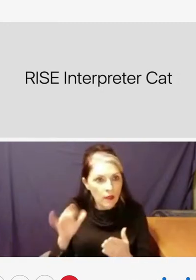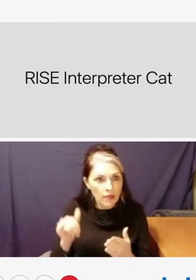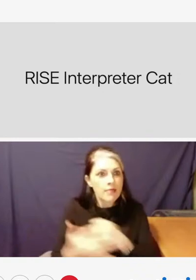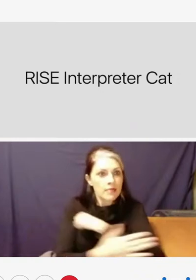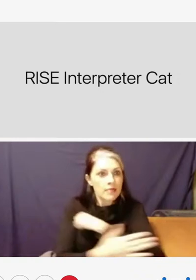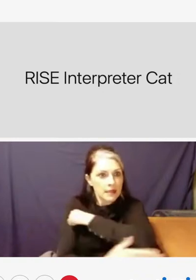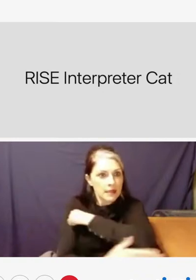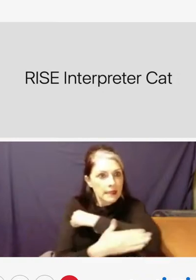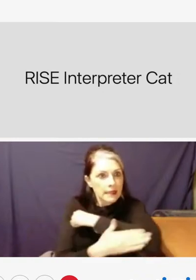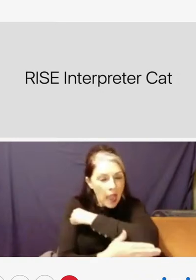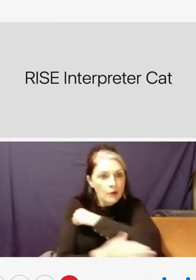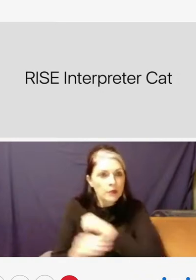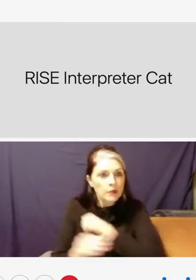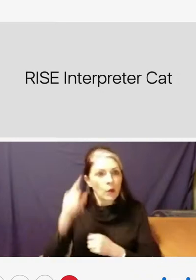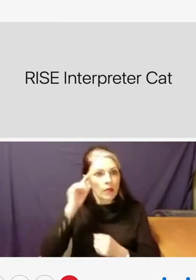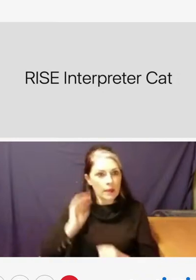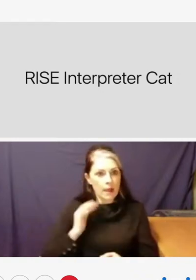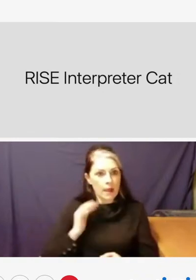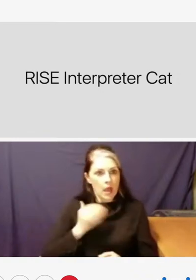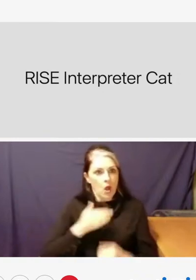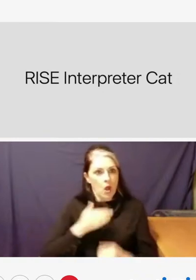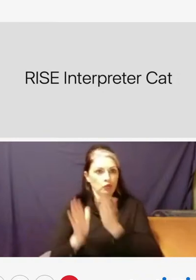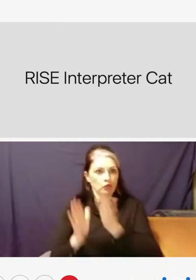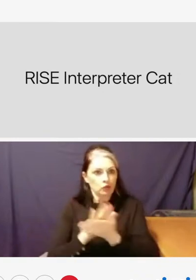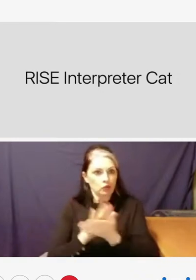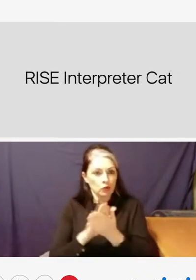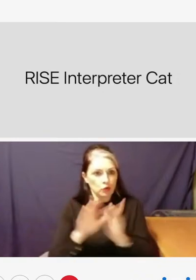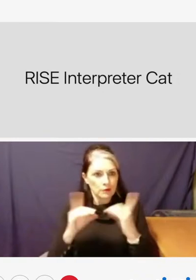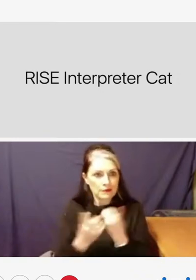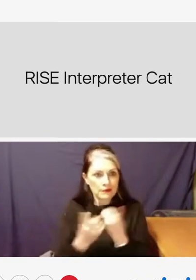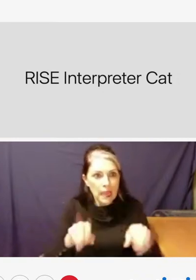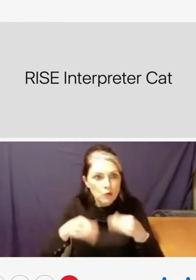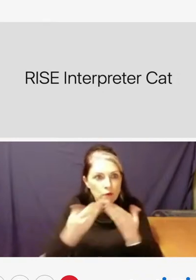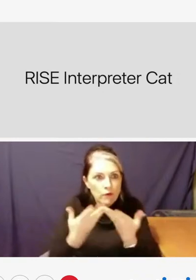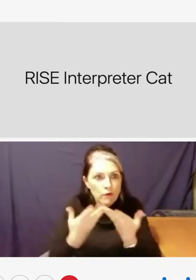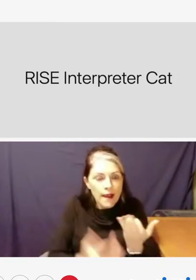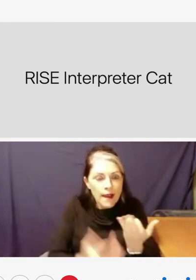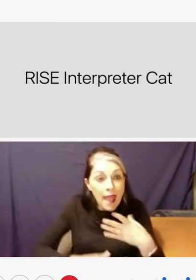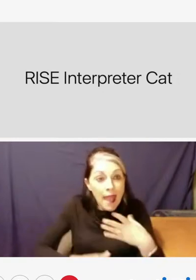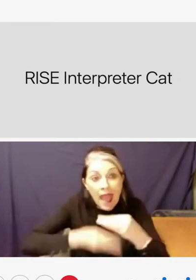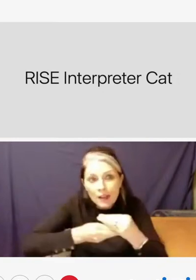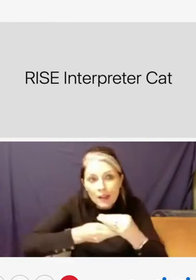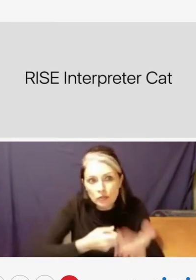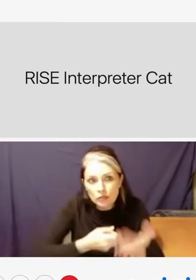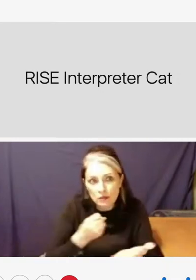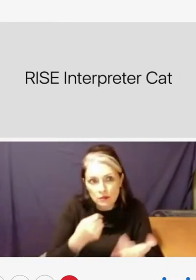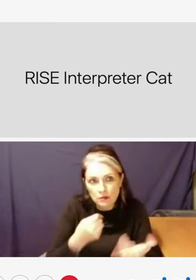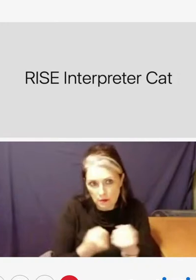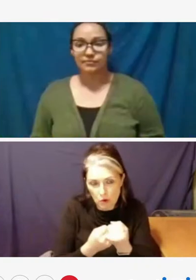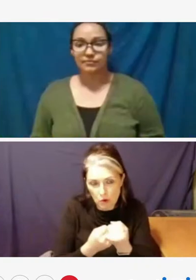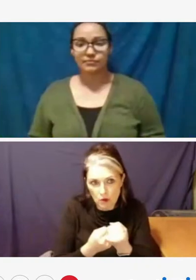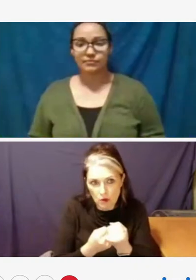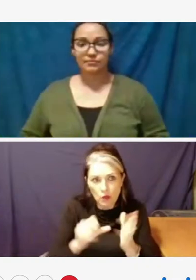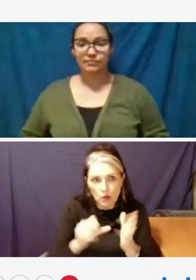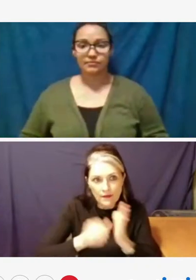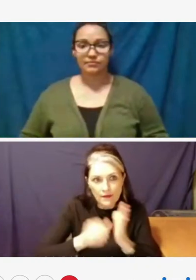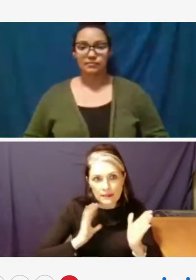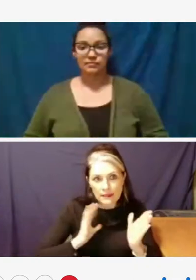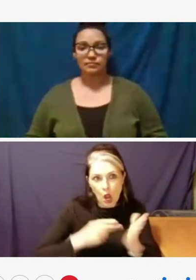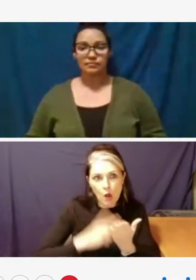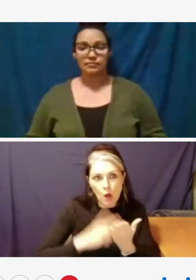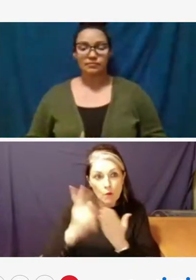school district in providing those extra supports so these are just some of the highlights of our program um again it's